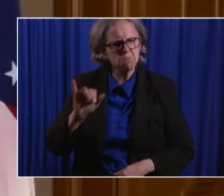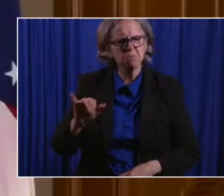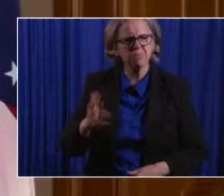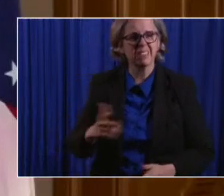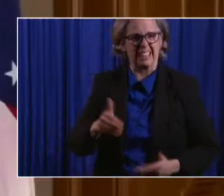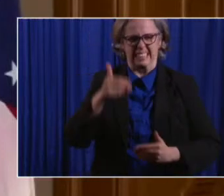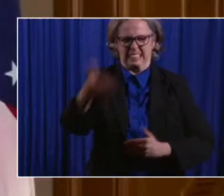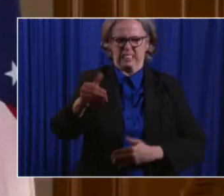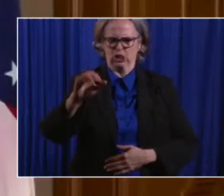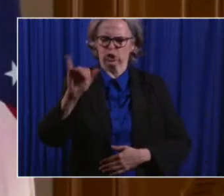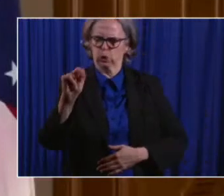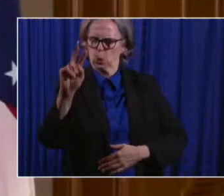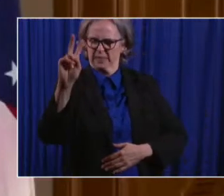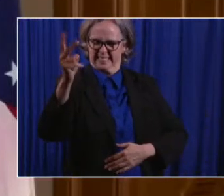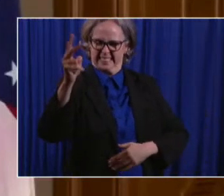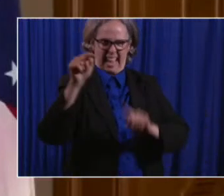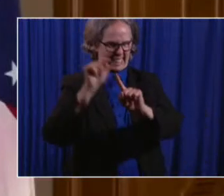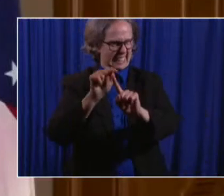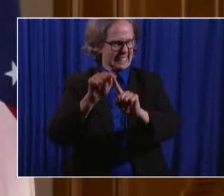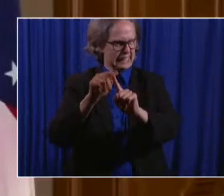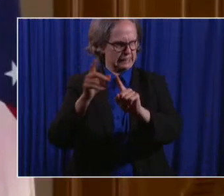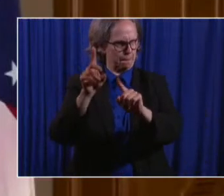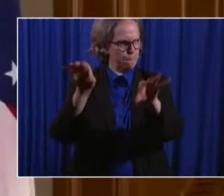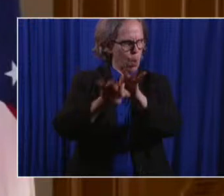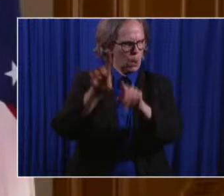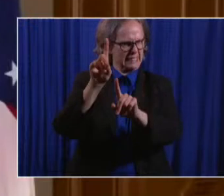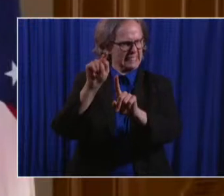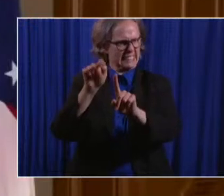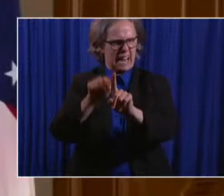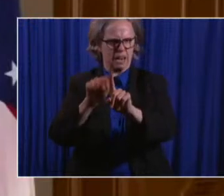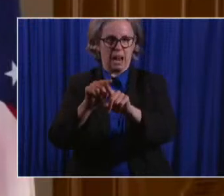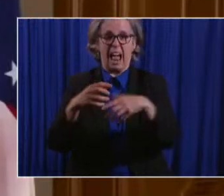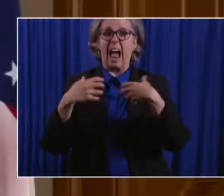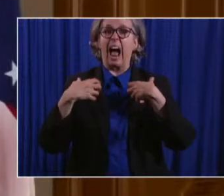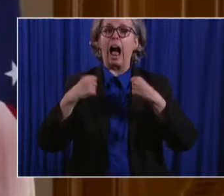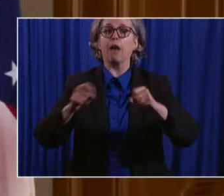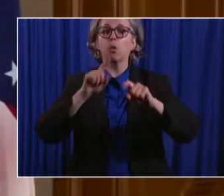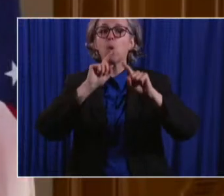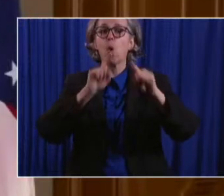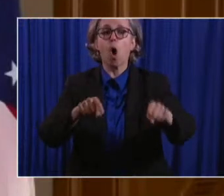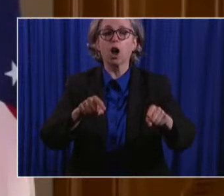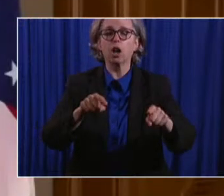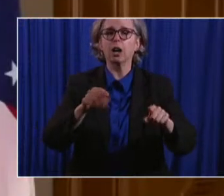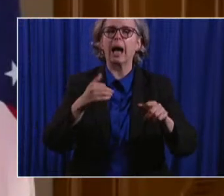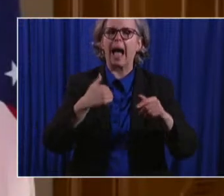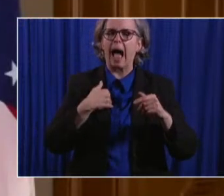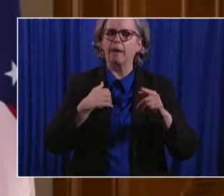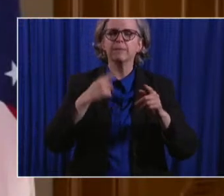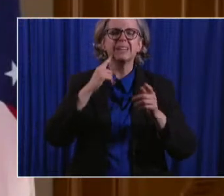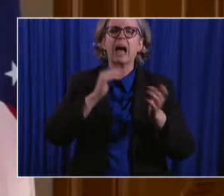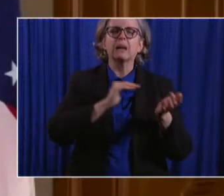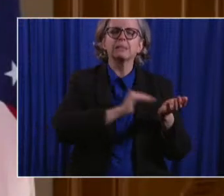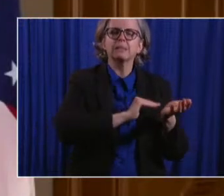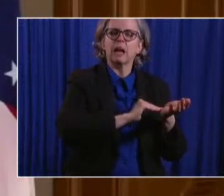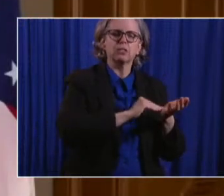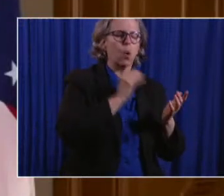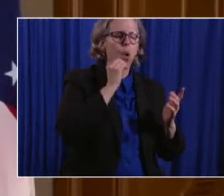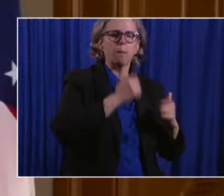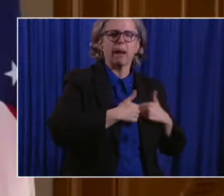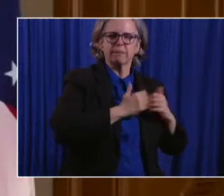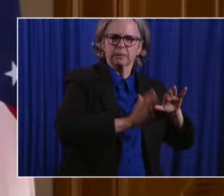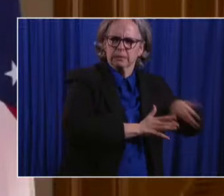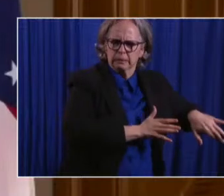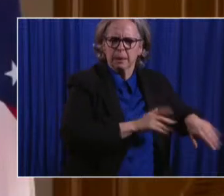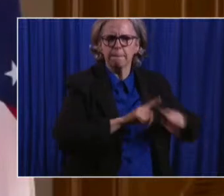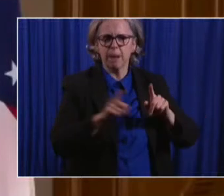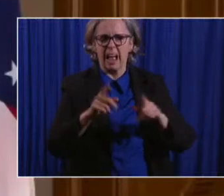the health orders, with the exception of our nursing homes and assisted living, our health orders basically go away.